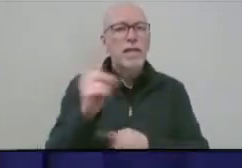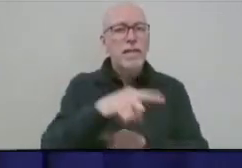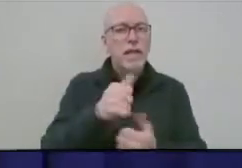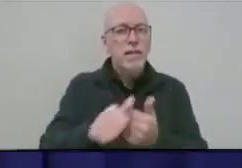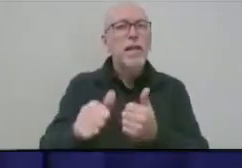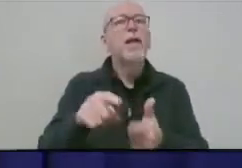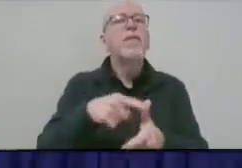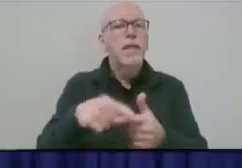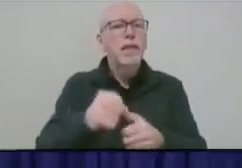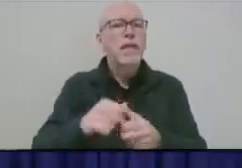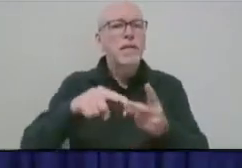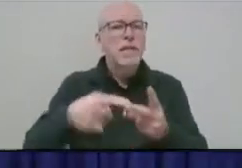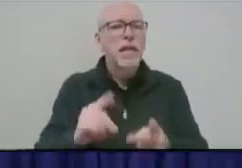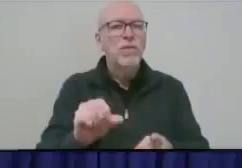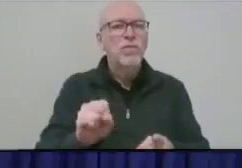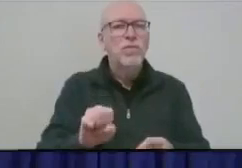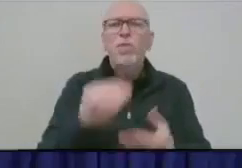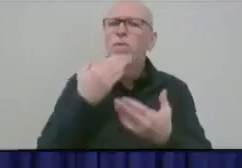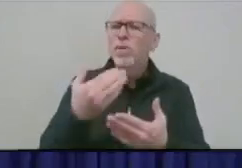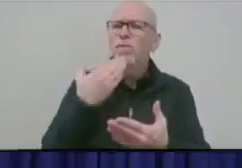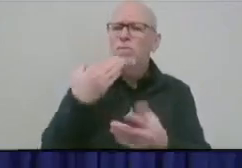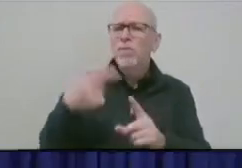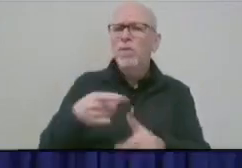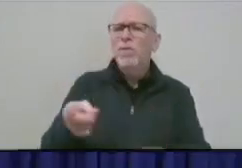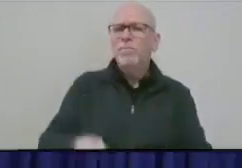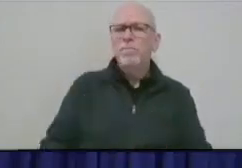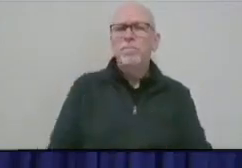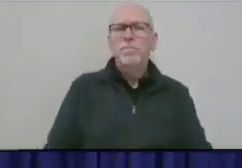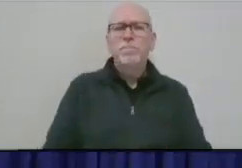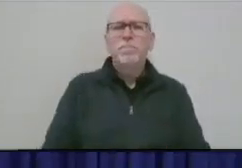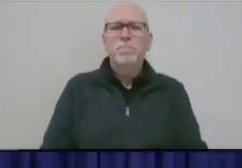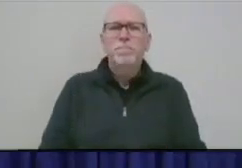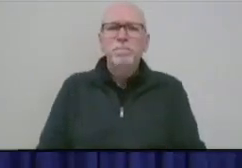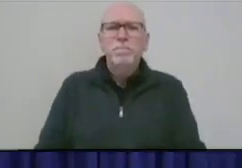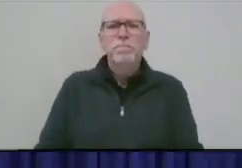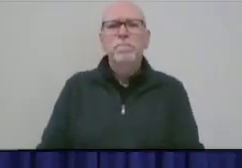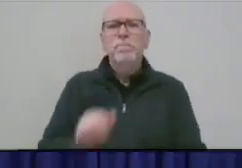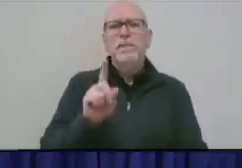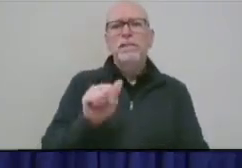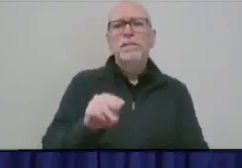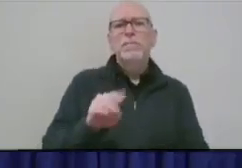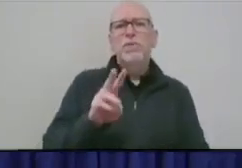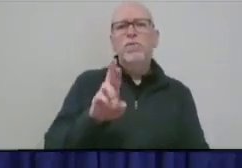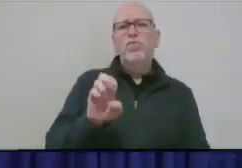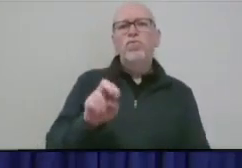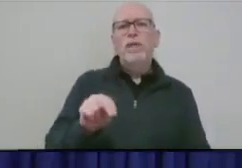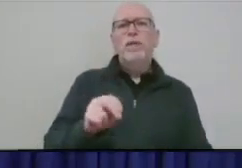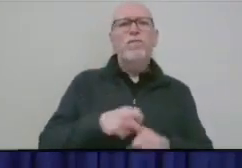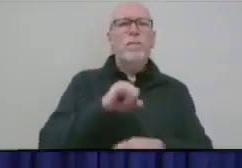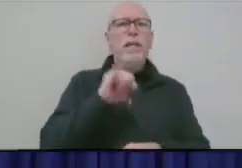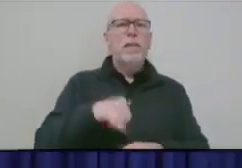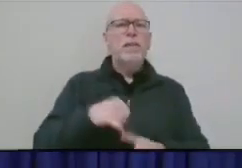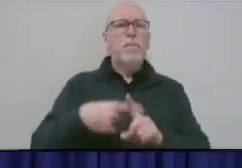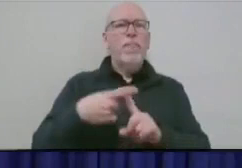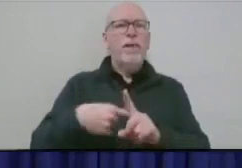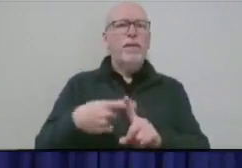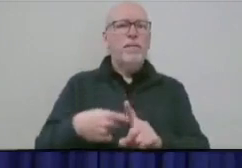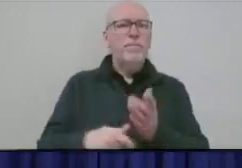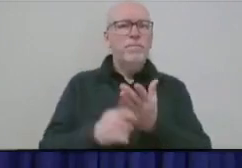second dose. So thanks for pointing that out, Kathy. Adam Wrenn, Indianapolis Monthly. Afternoon,